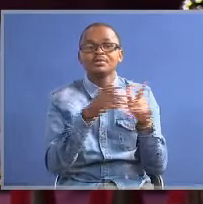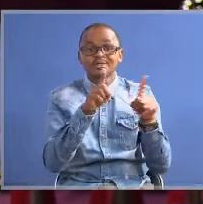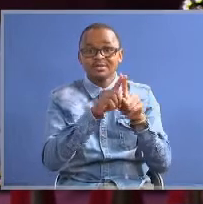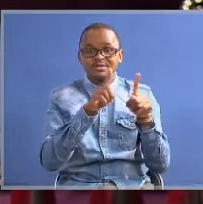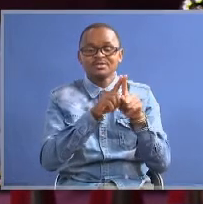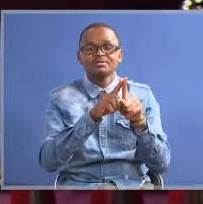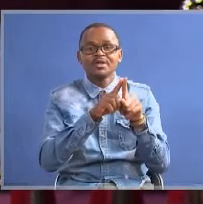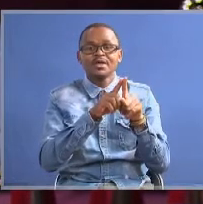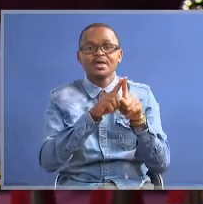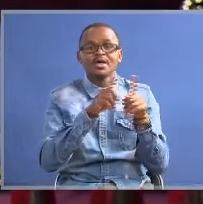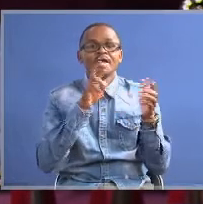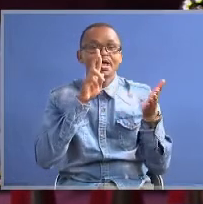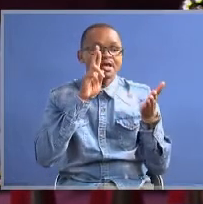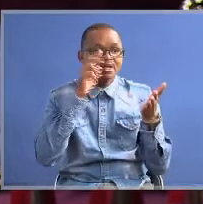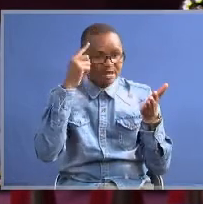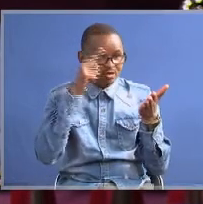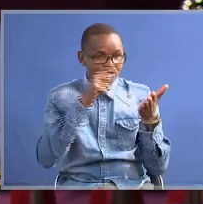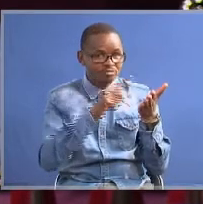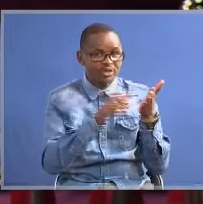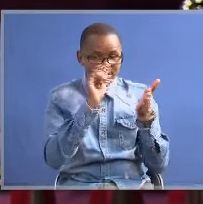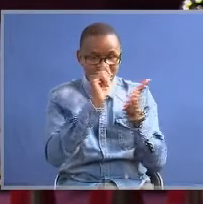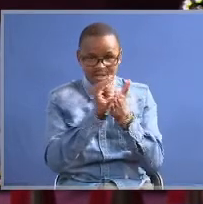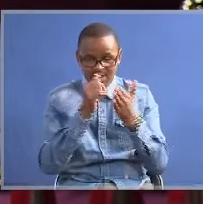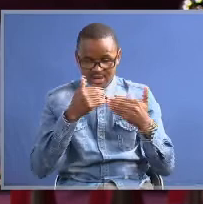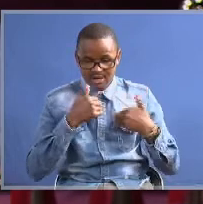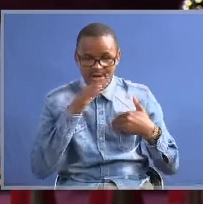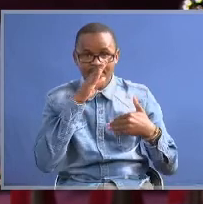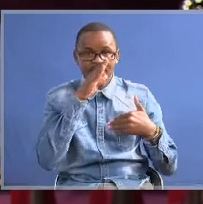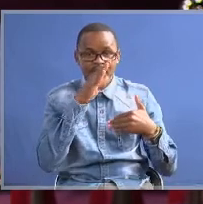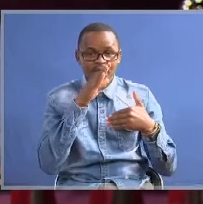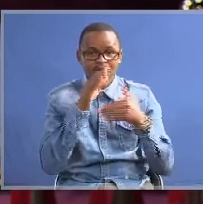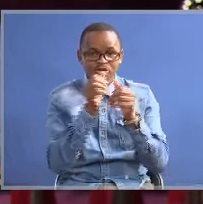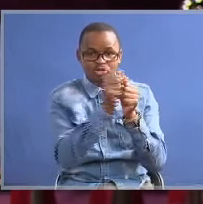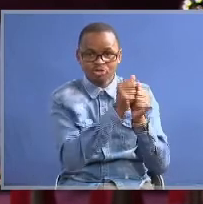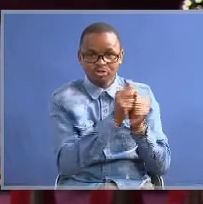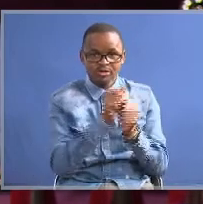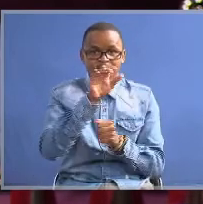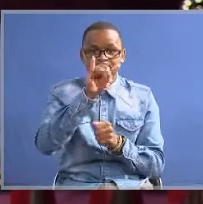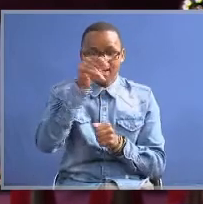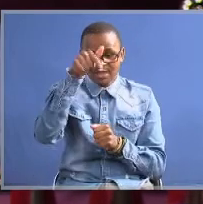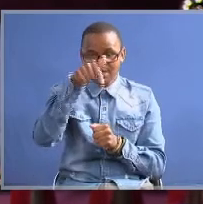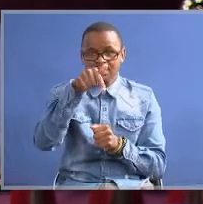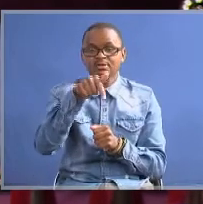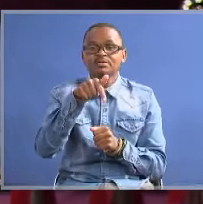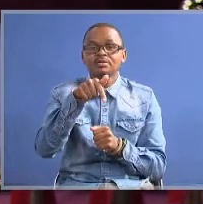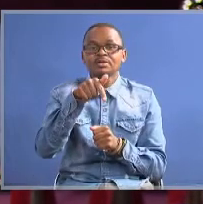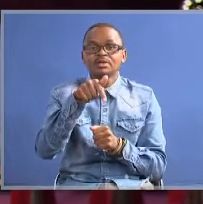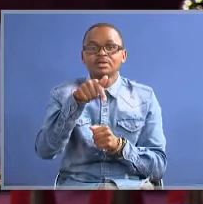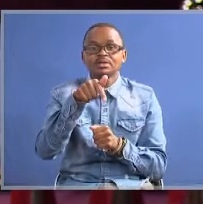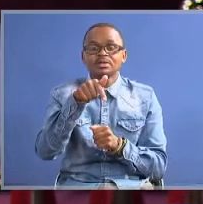the recommendations that have been put together by this